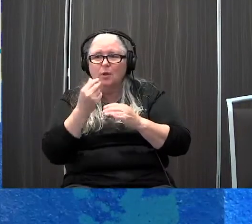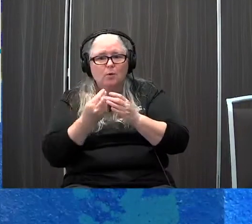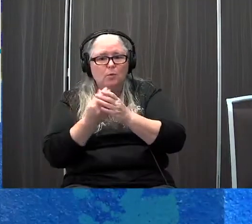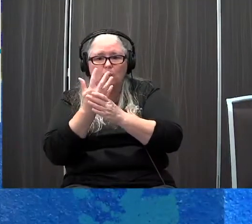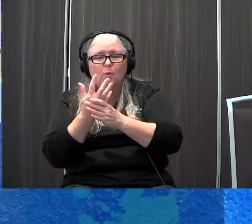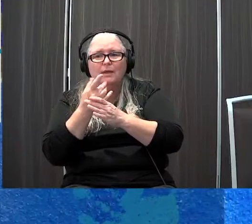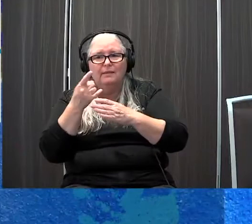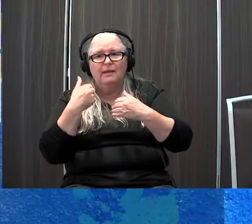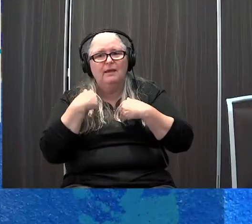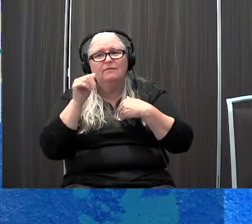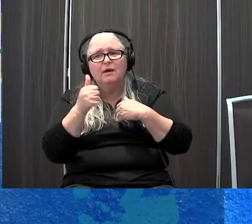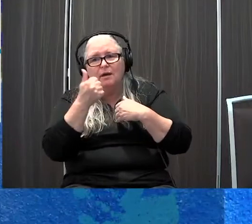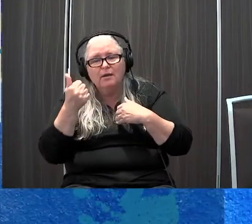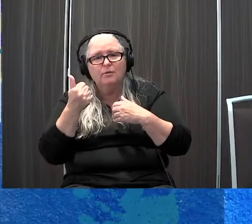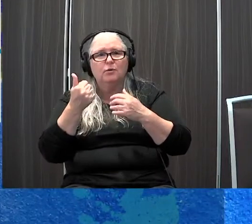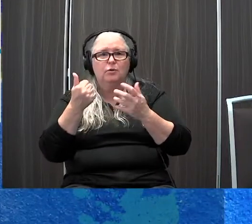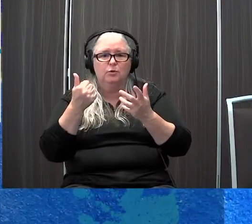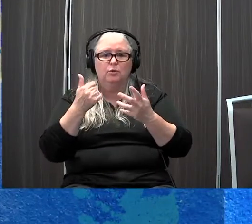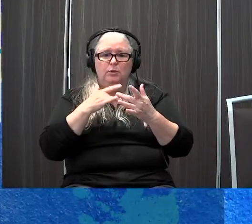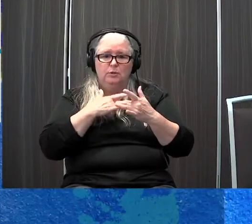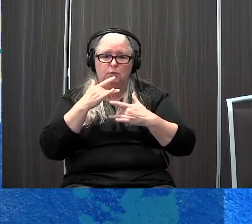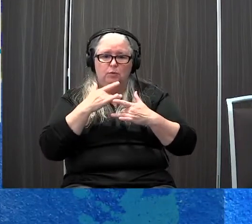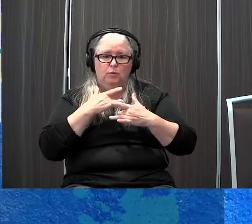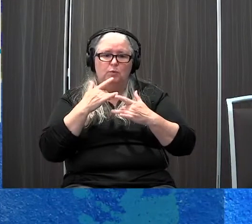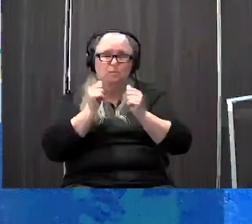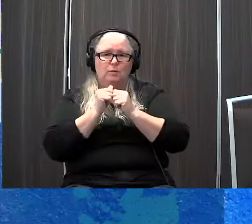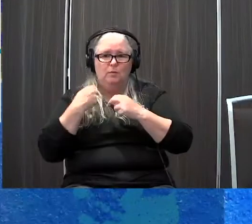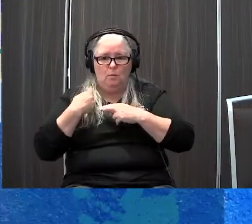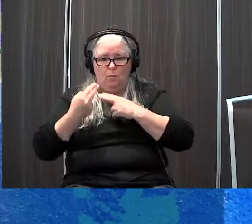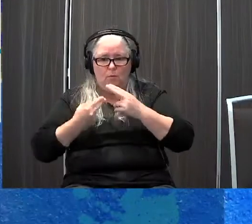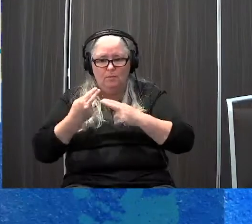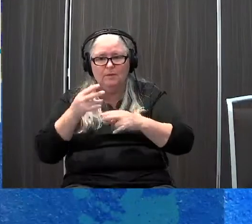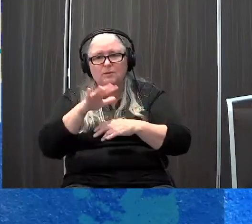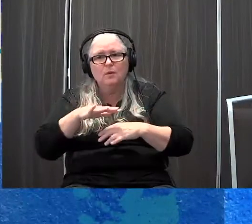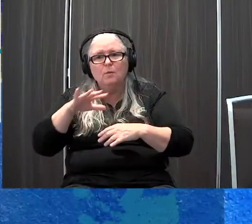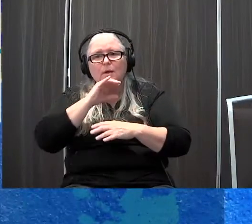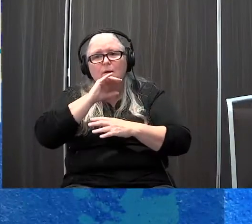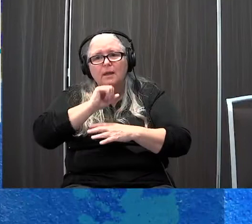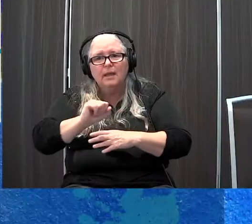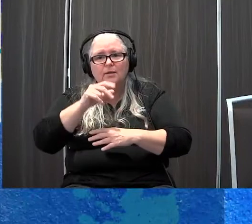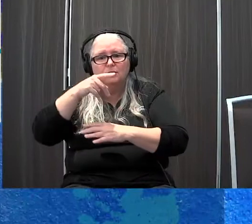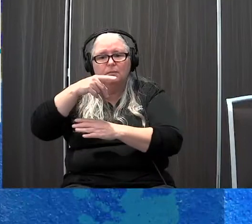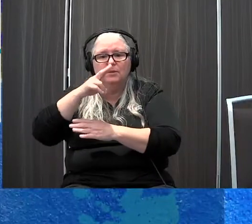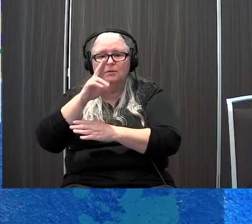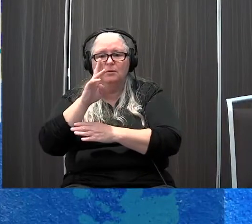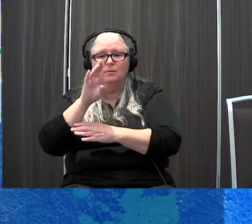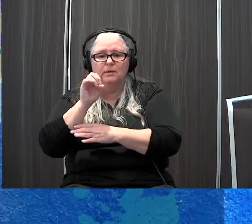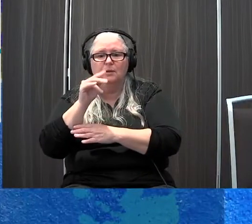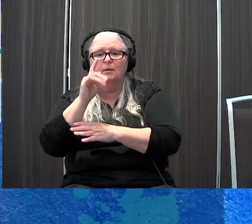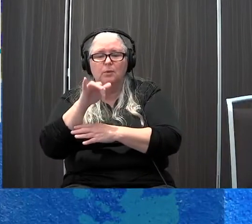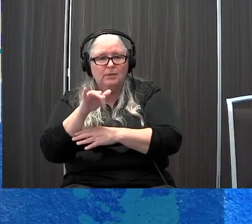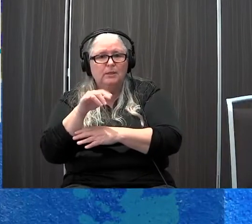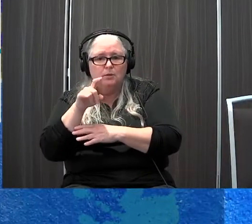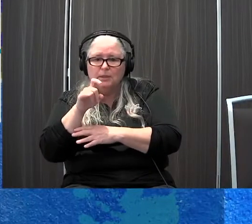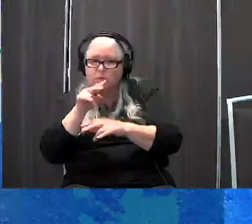concerns for other hormone deficiencies. Around the age of puberty, there needs to be monitoring to see if puberty has kicked